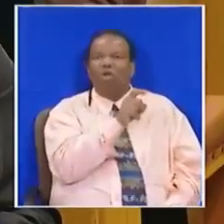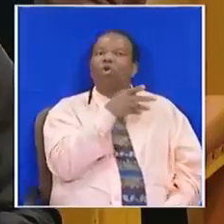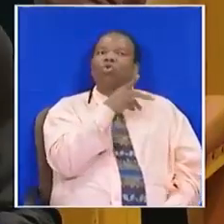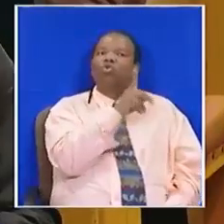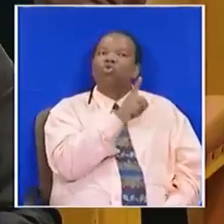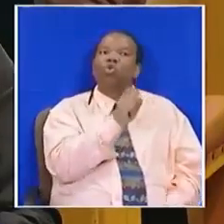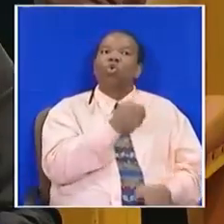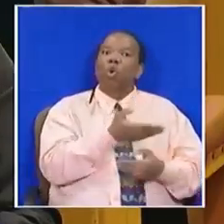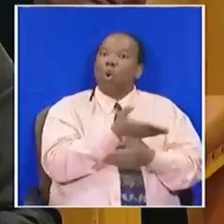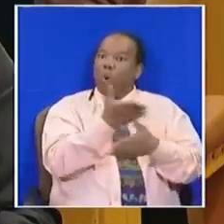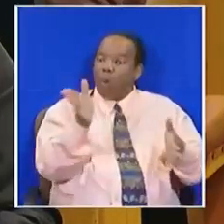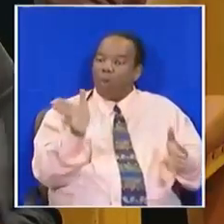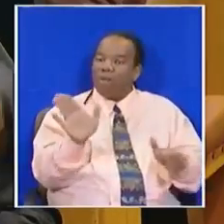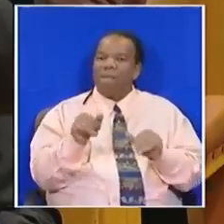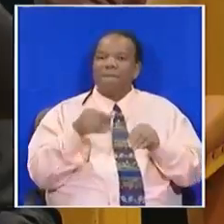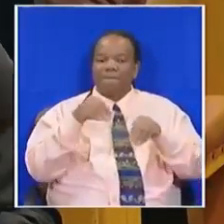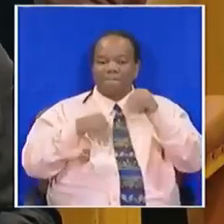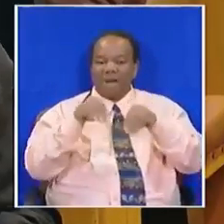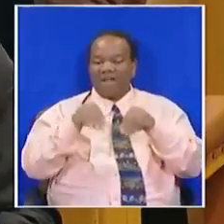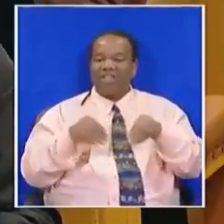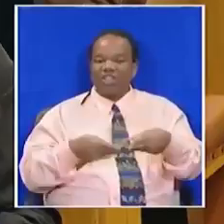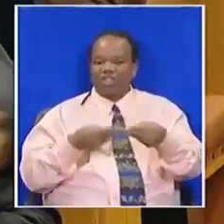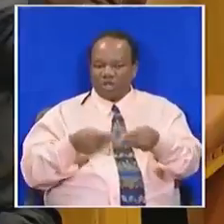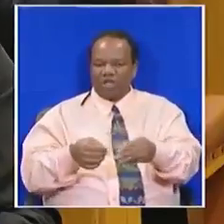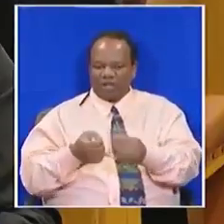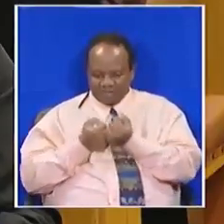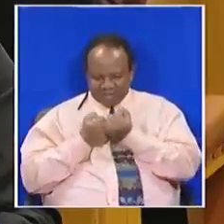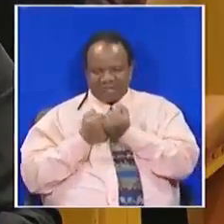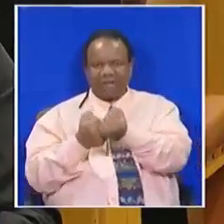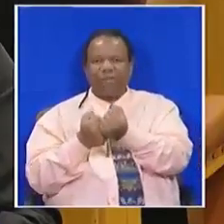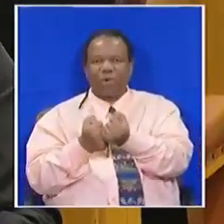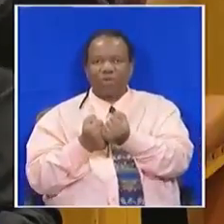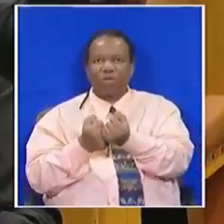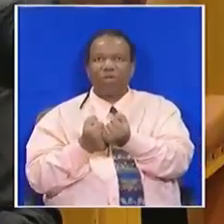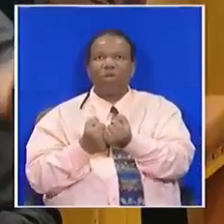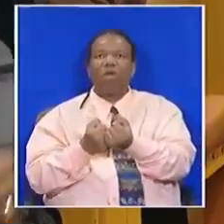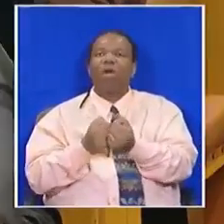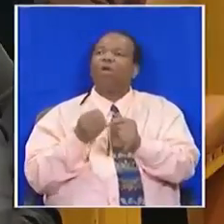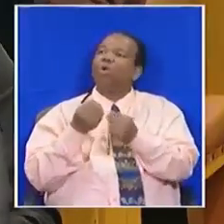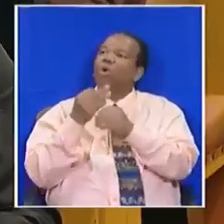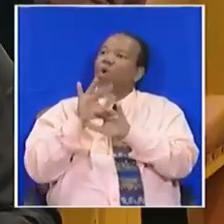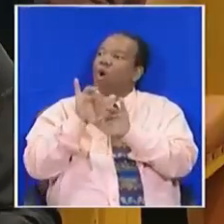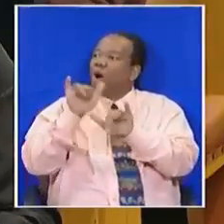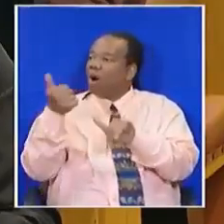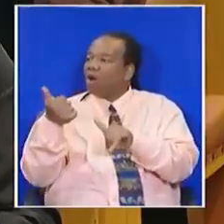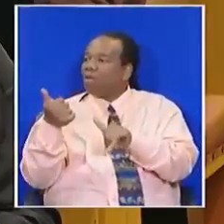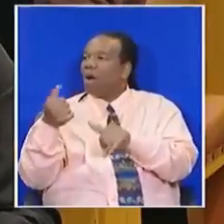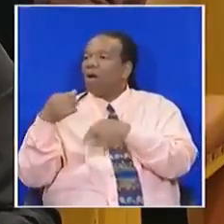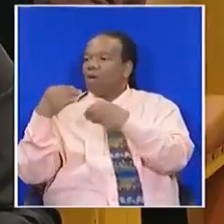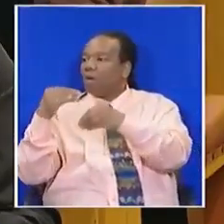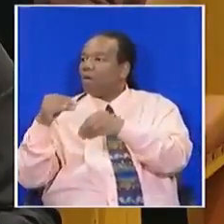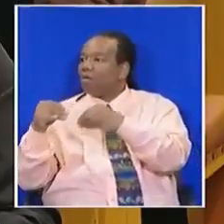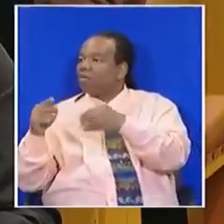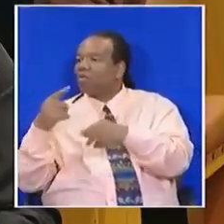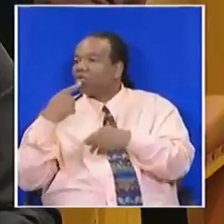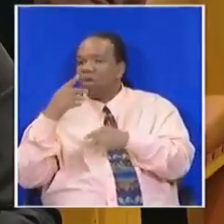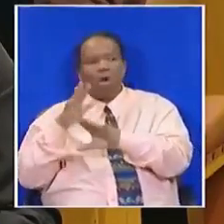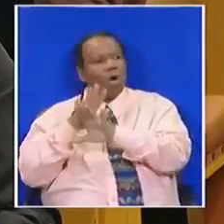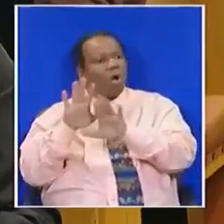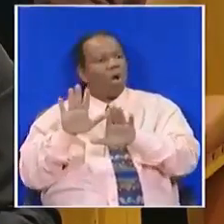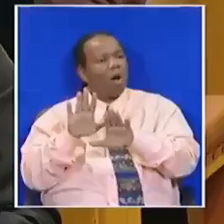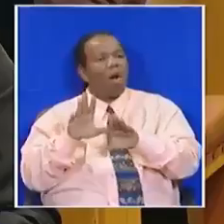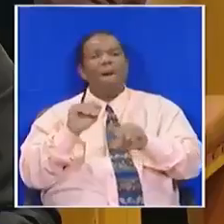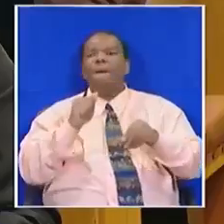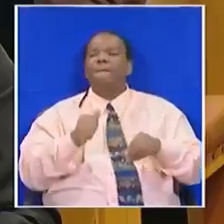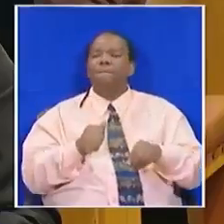support this mining charter? Would you join a call, along with many others in the industry, for this mining charter to be scrapped